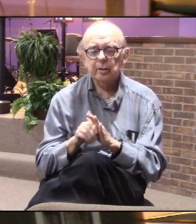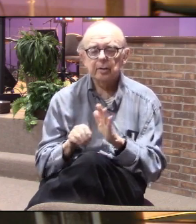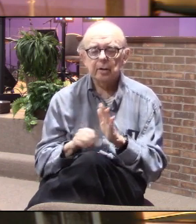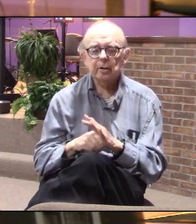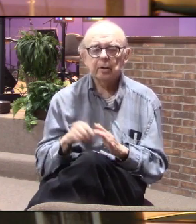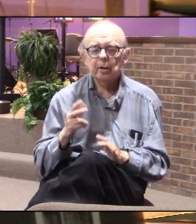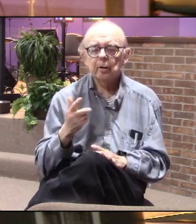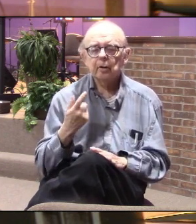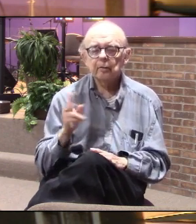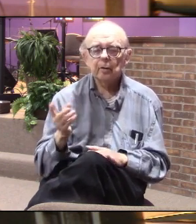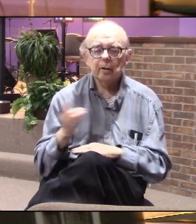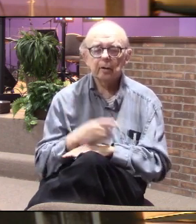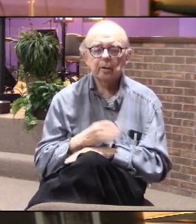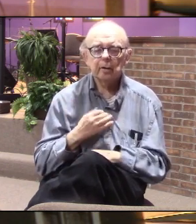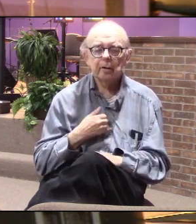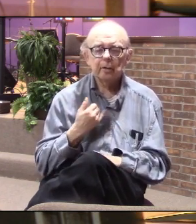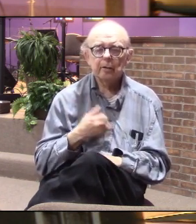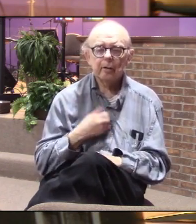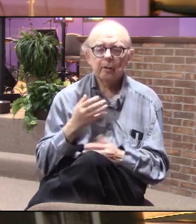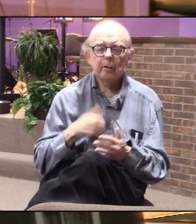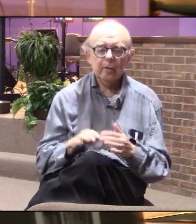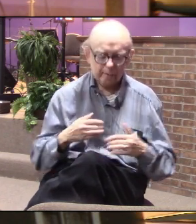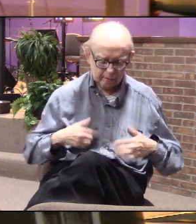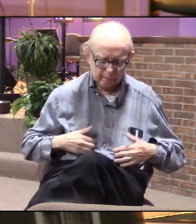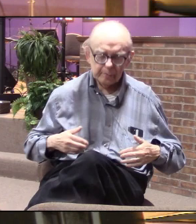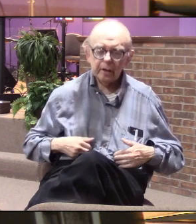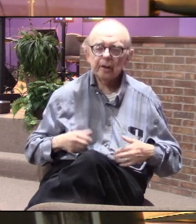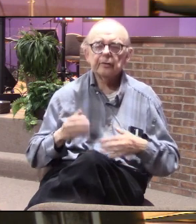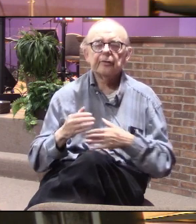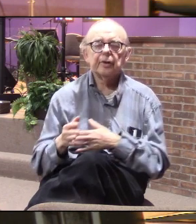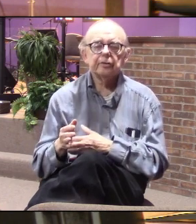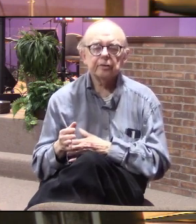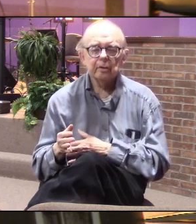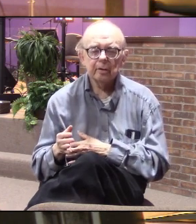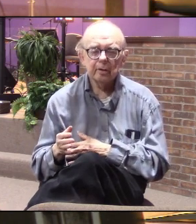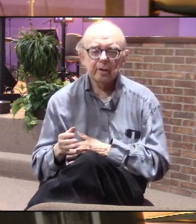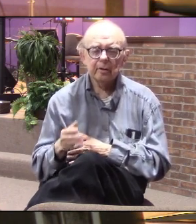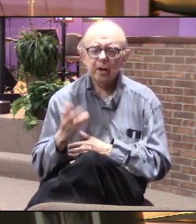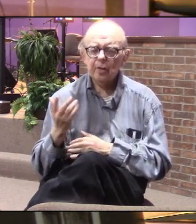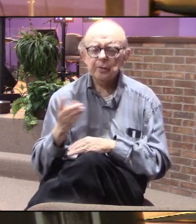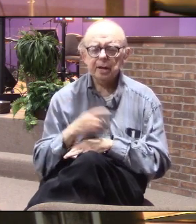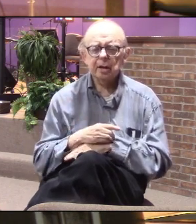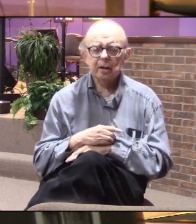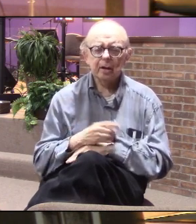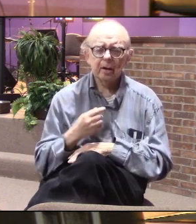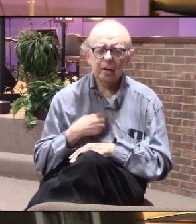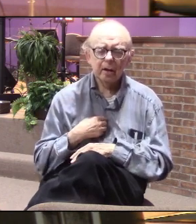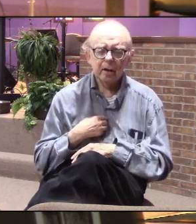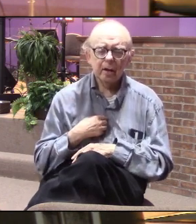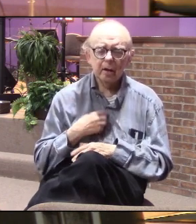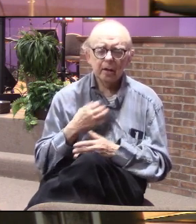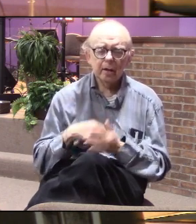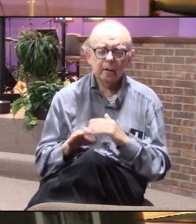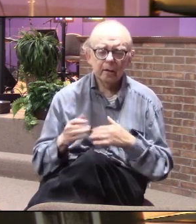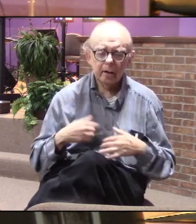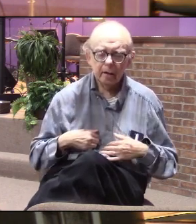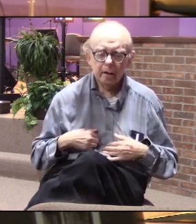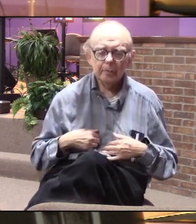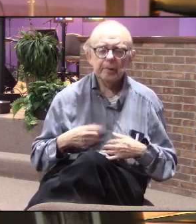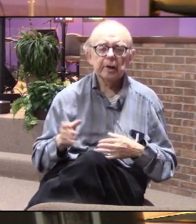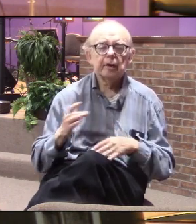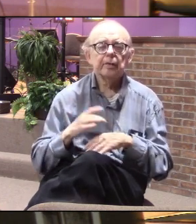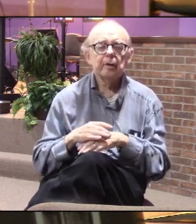3 days, Jonah was in the belly of the fish. For 3 days, I'm going to be in the belly of the